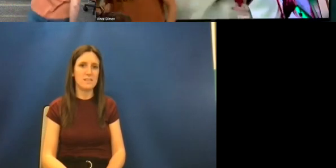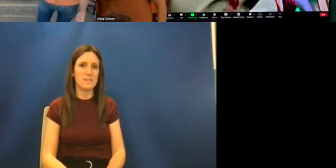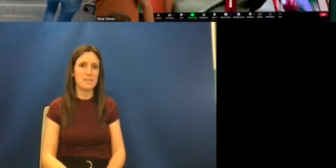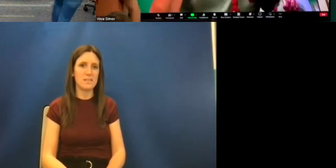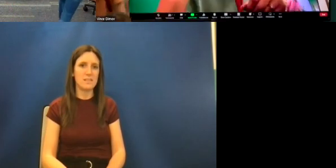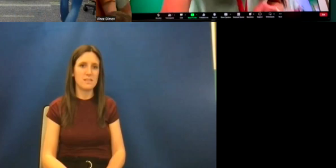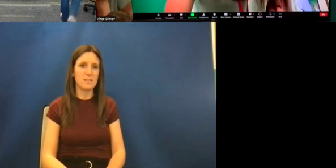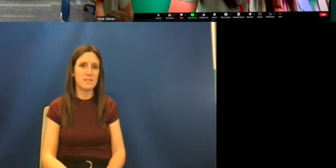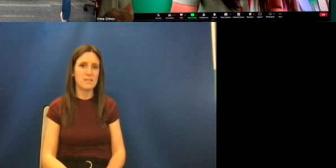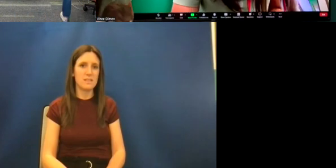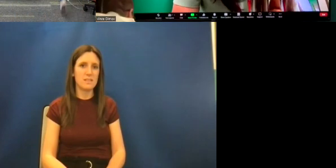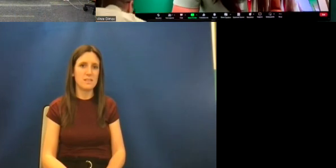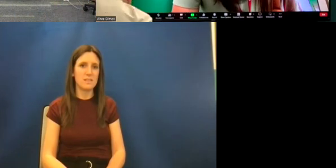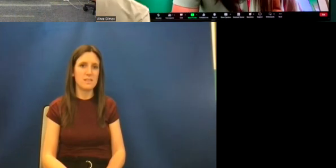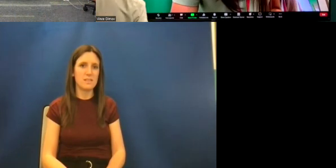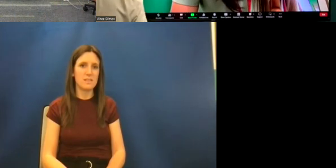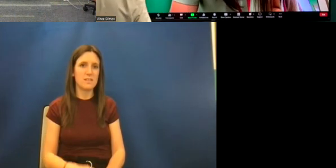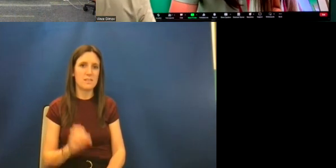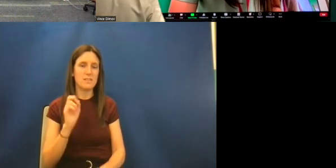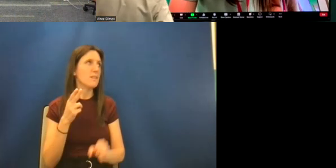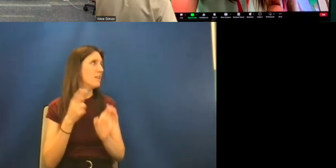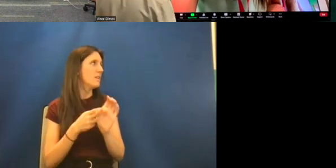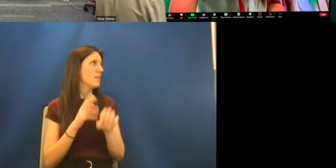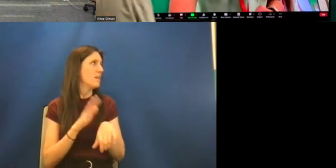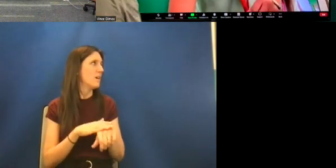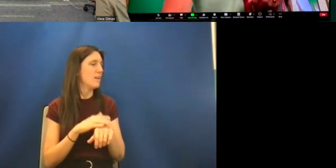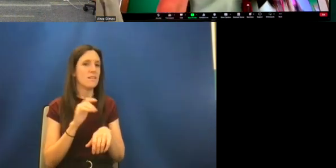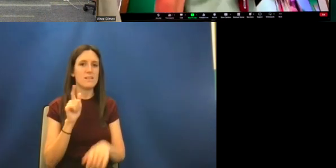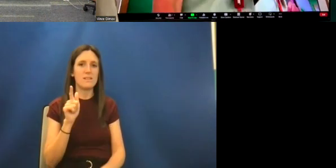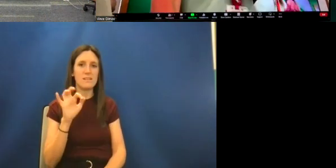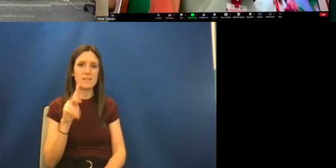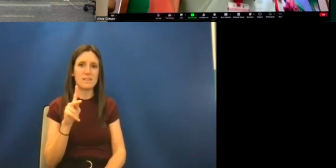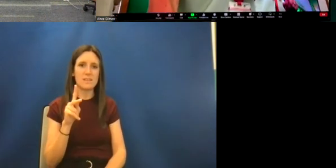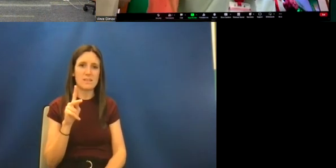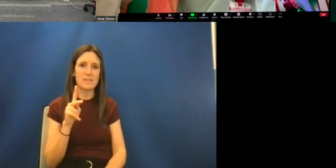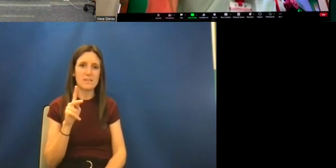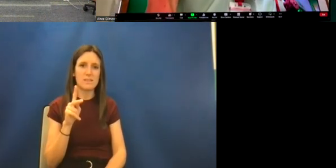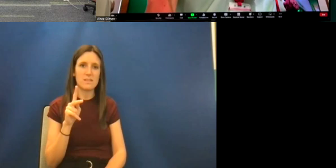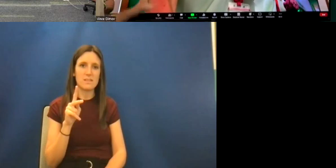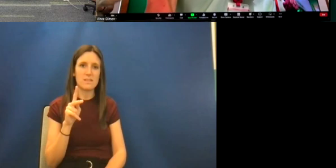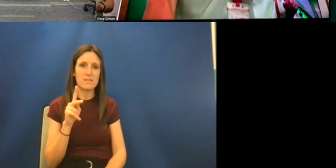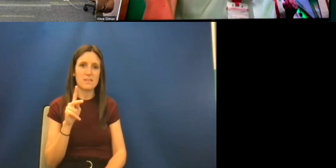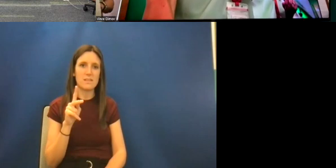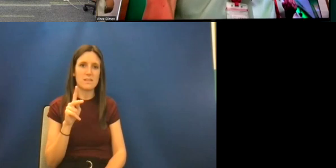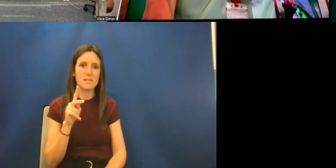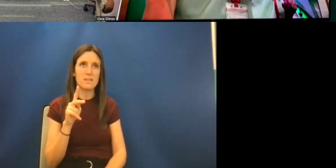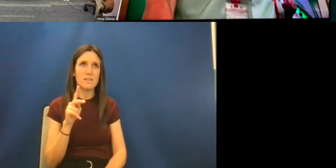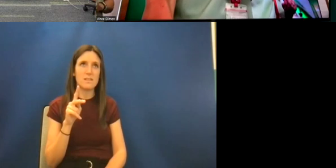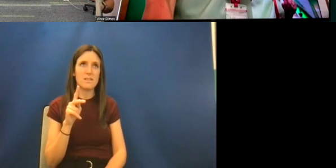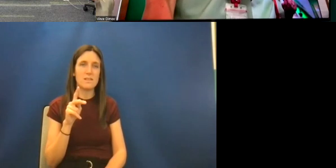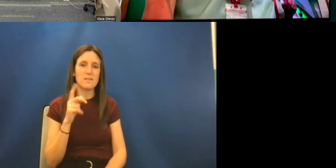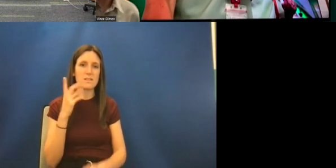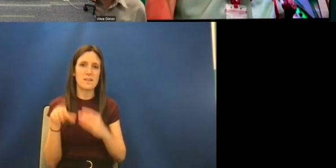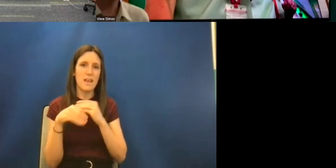Okay, you can stay if you want. No. If you join on the Oh, link. okay, so you don't try doing it because we're gonna end Oh, the he's other meeting.